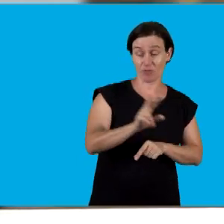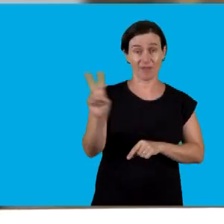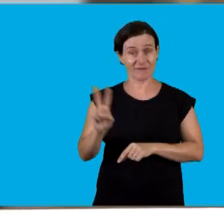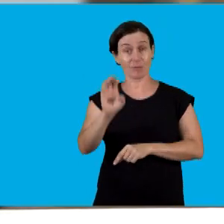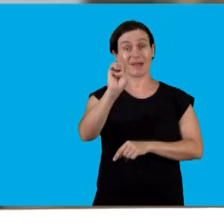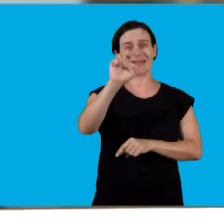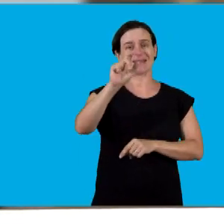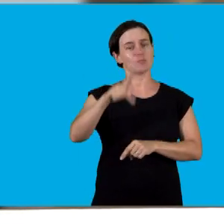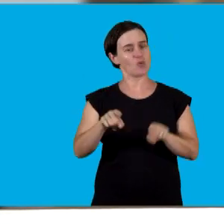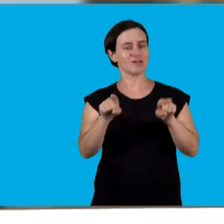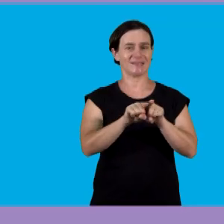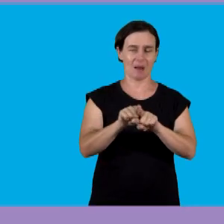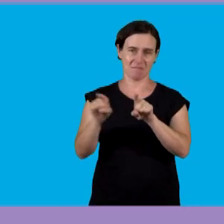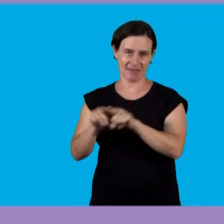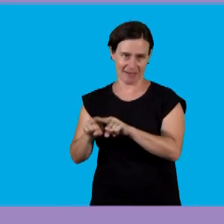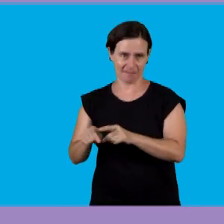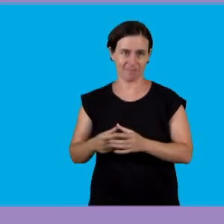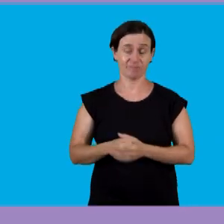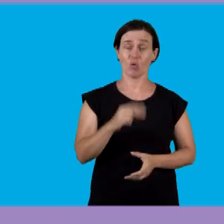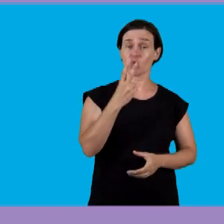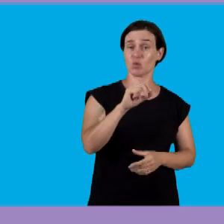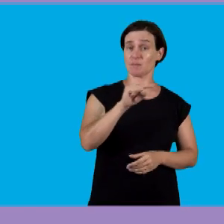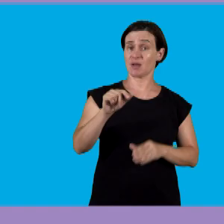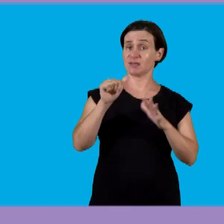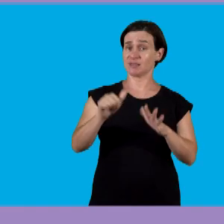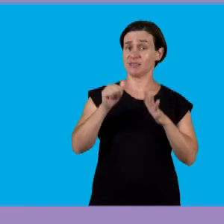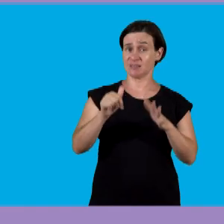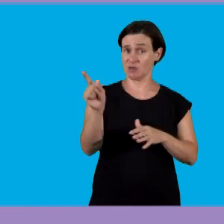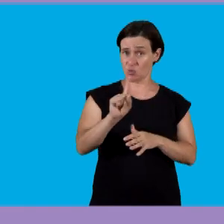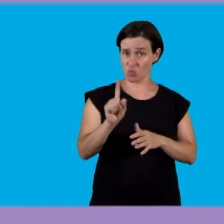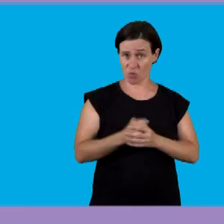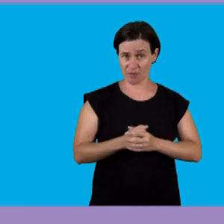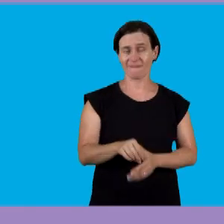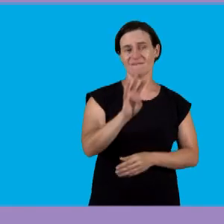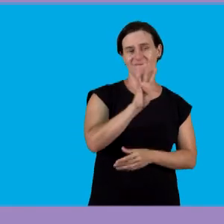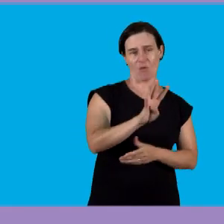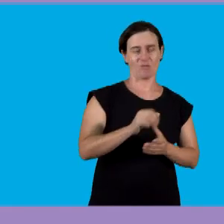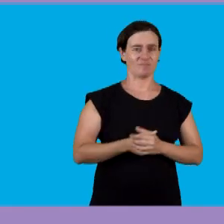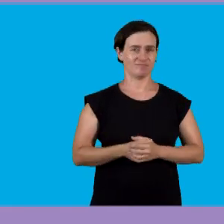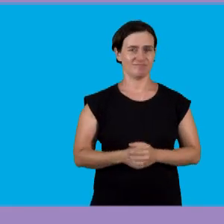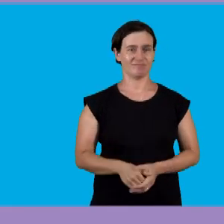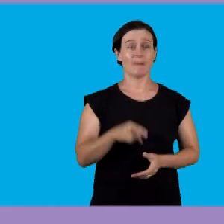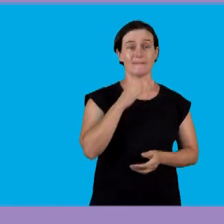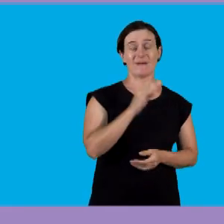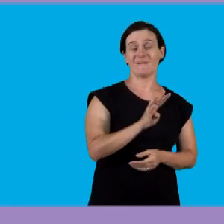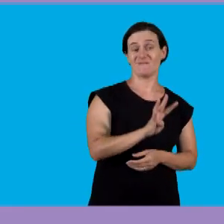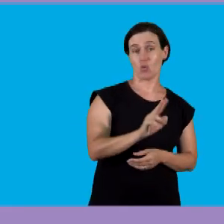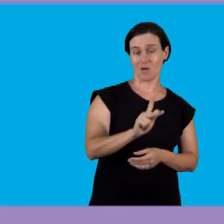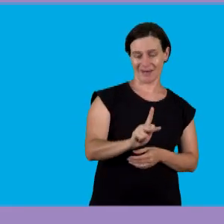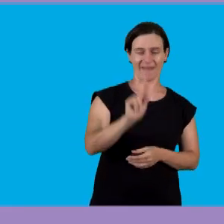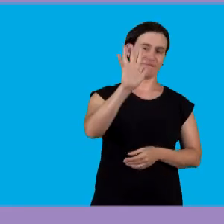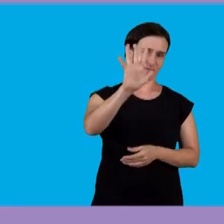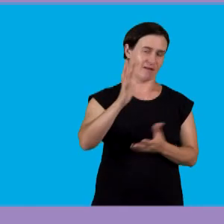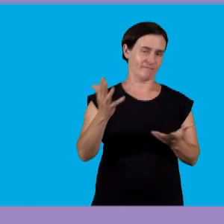the same exponent. 20 minus 16 is of course a 4, and we are going to keep